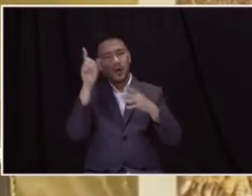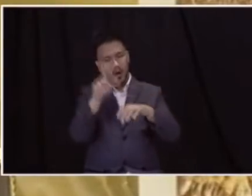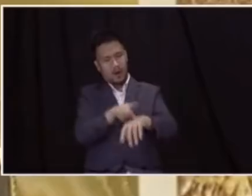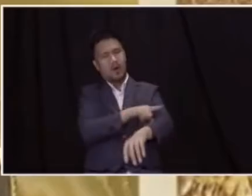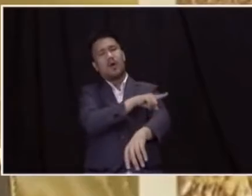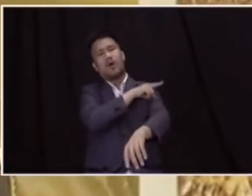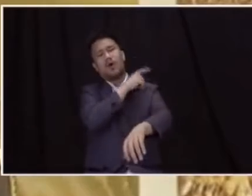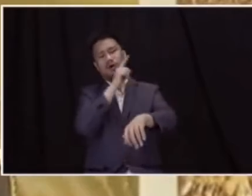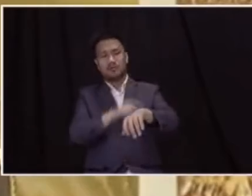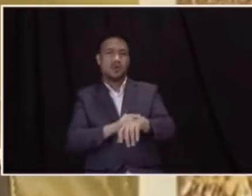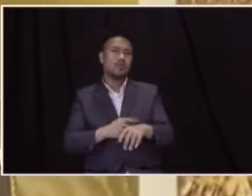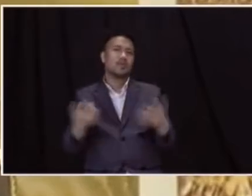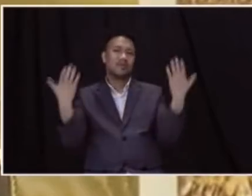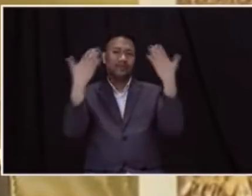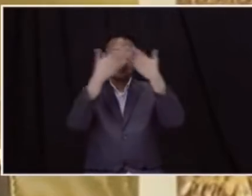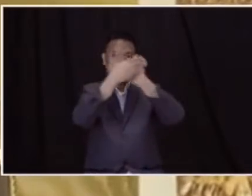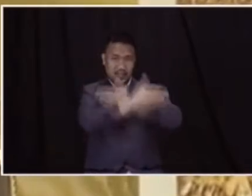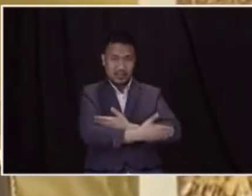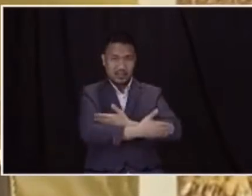of darkness.